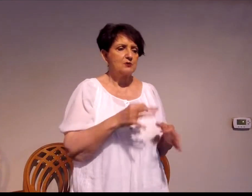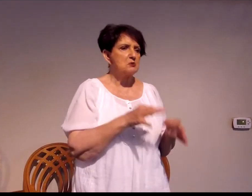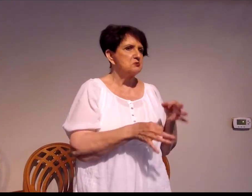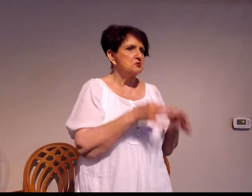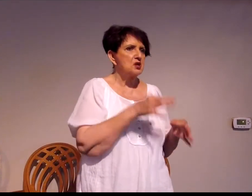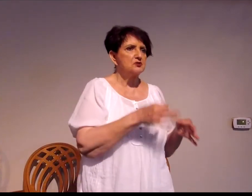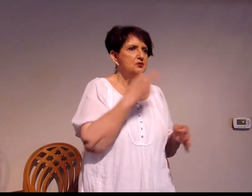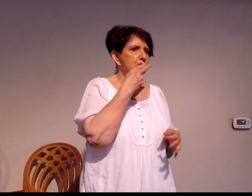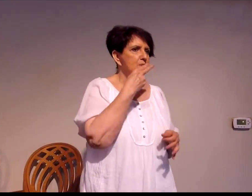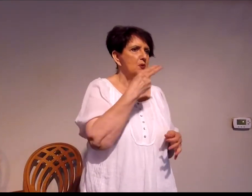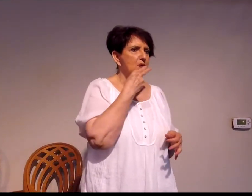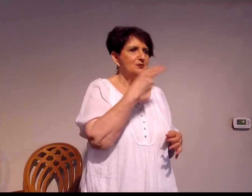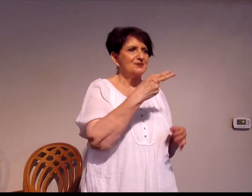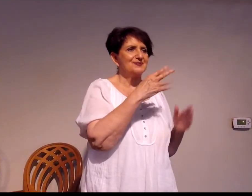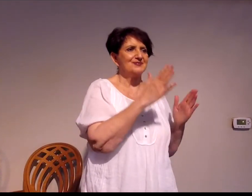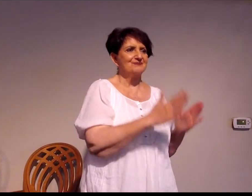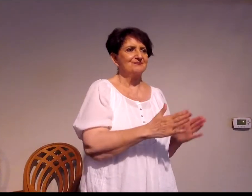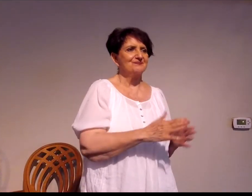about that.